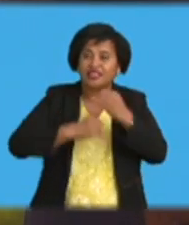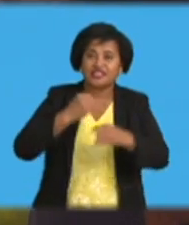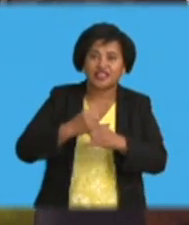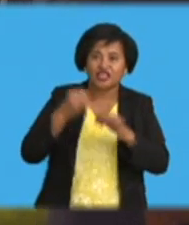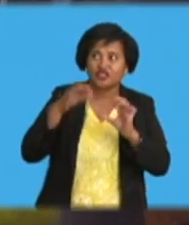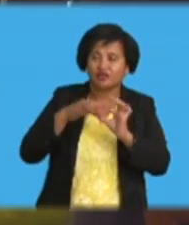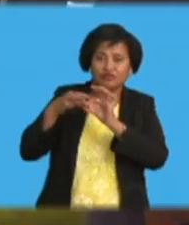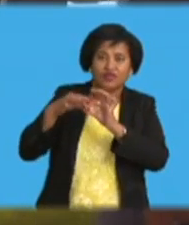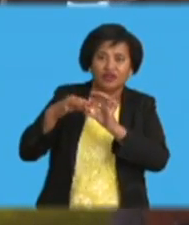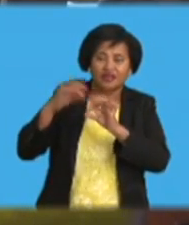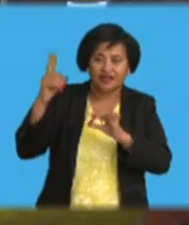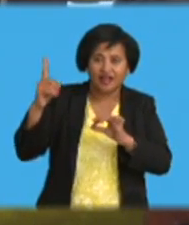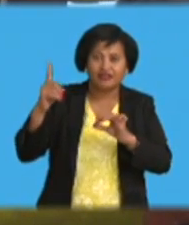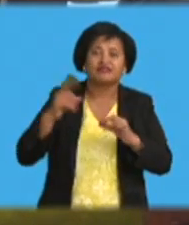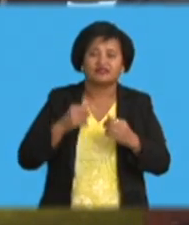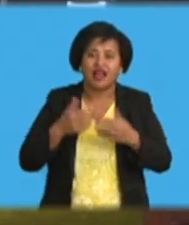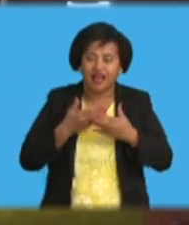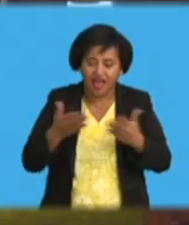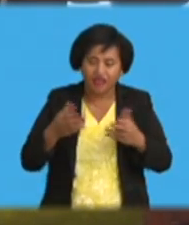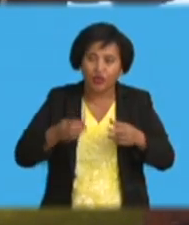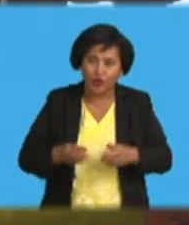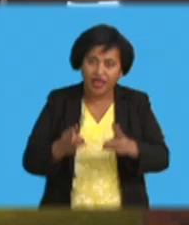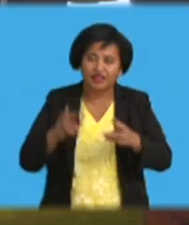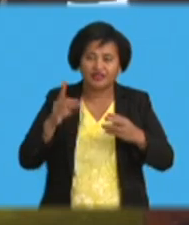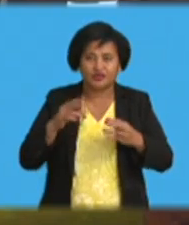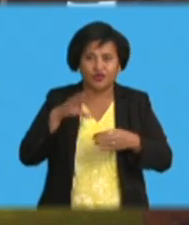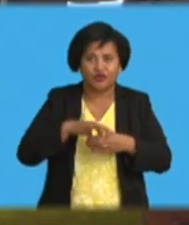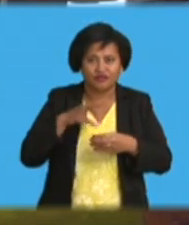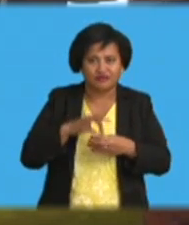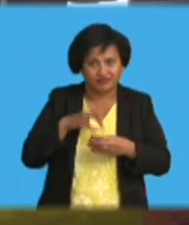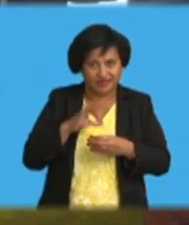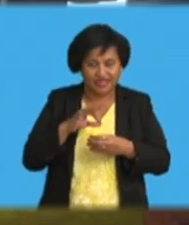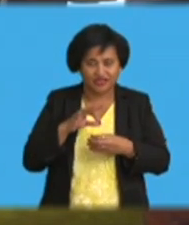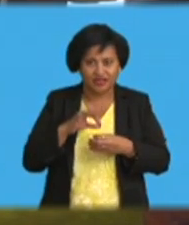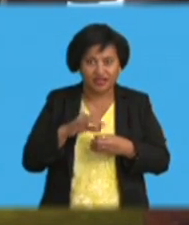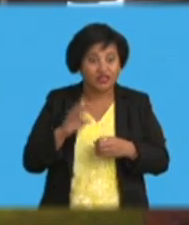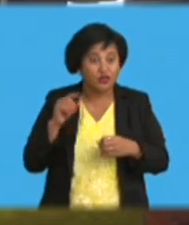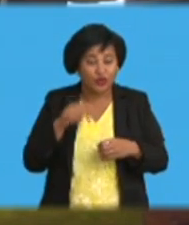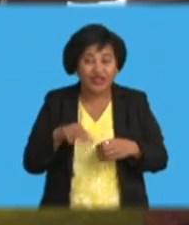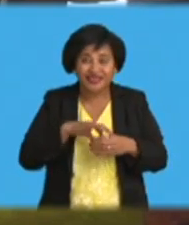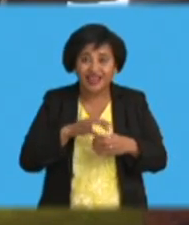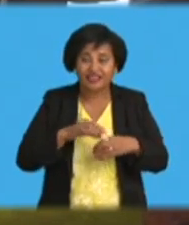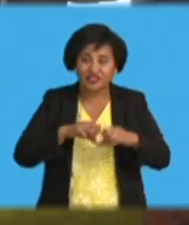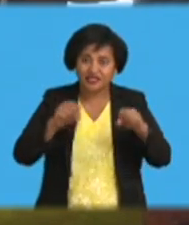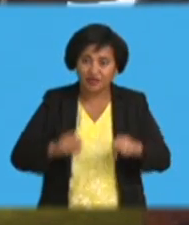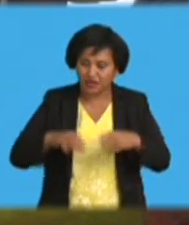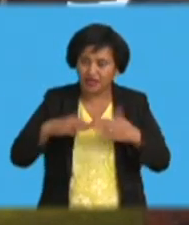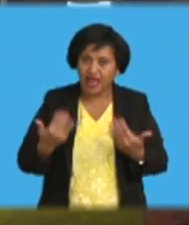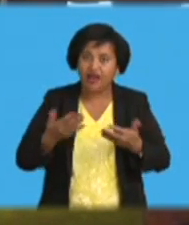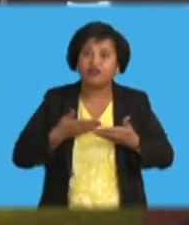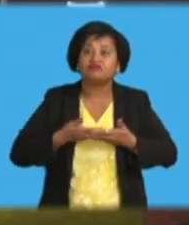practices. When it is this government, Madam Speaker, and this electoral system that finally gave every Fijian's vote equal